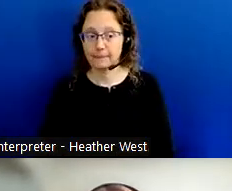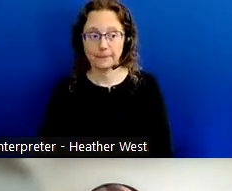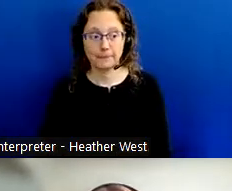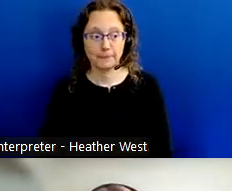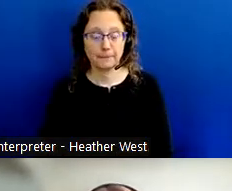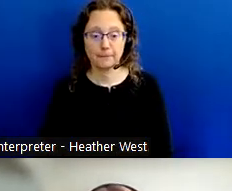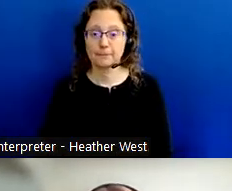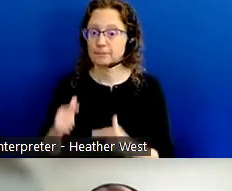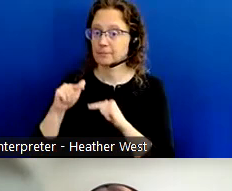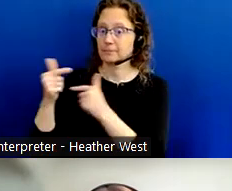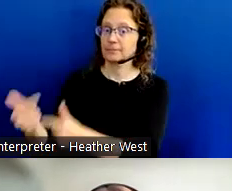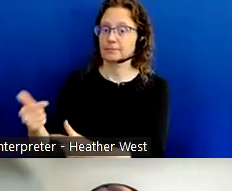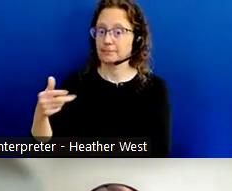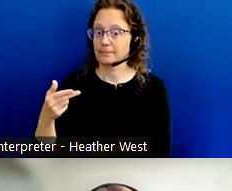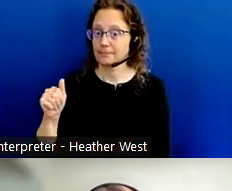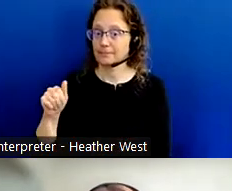And back to Hannah for Q&A.